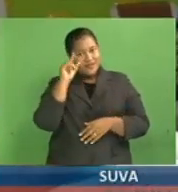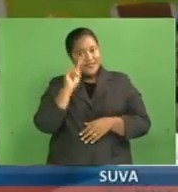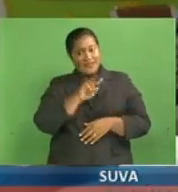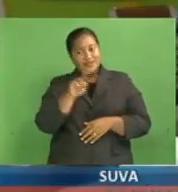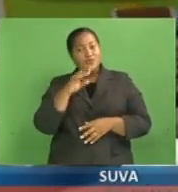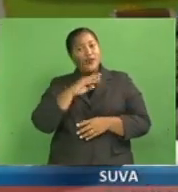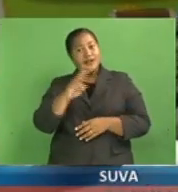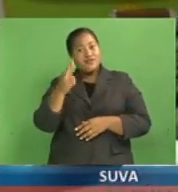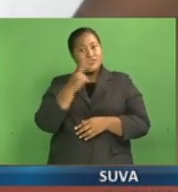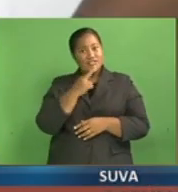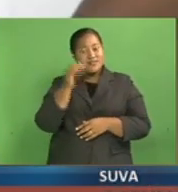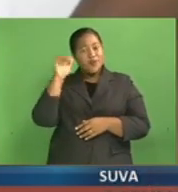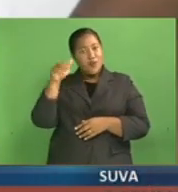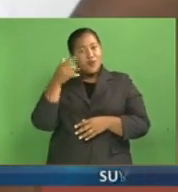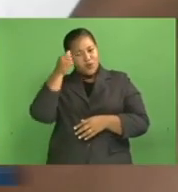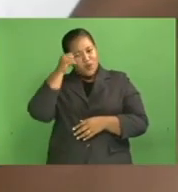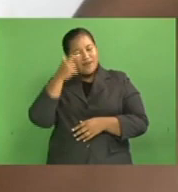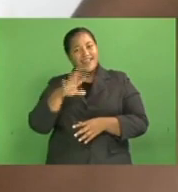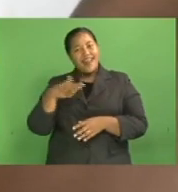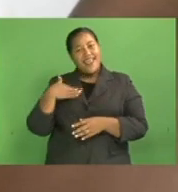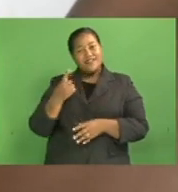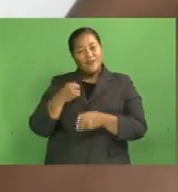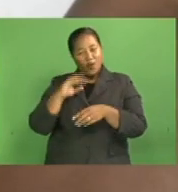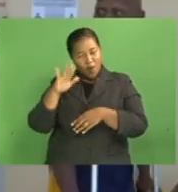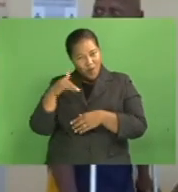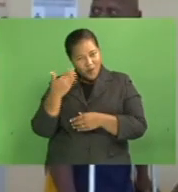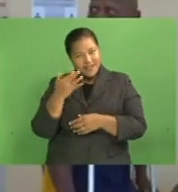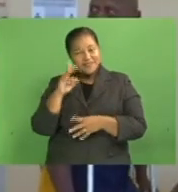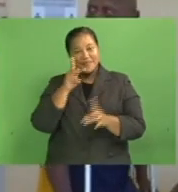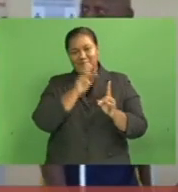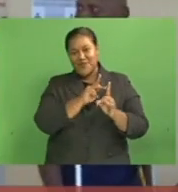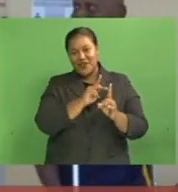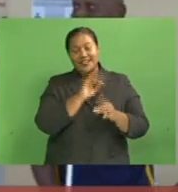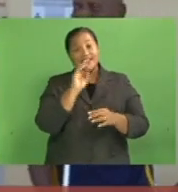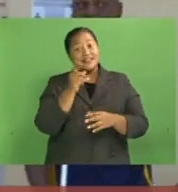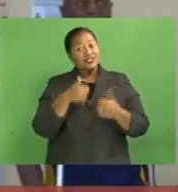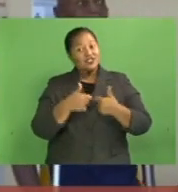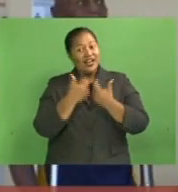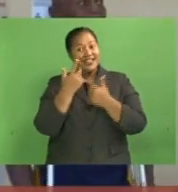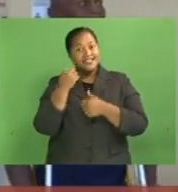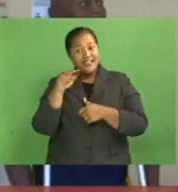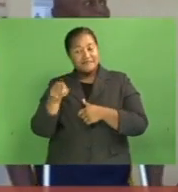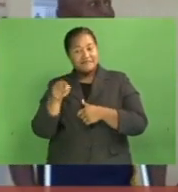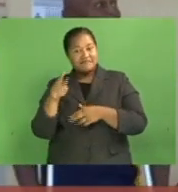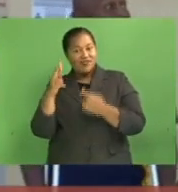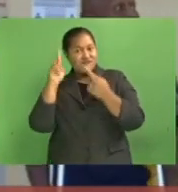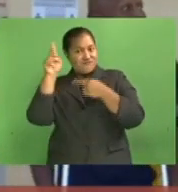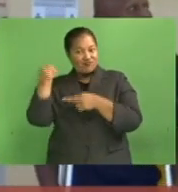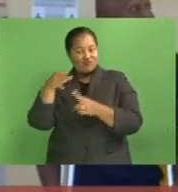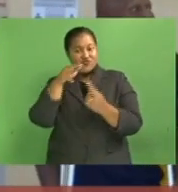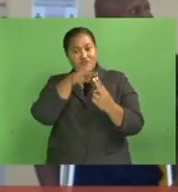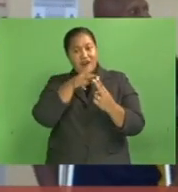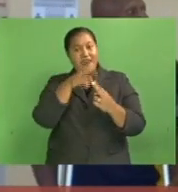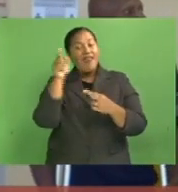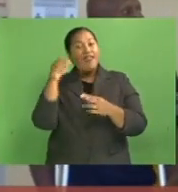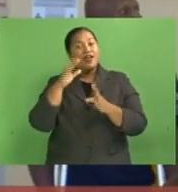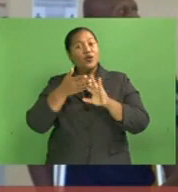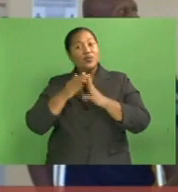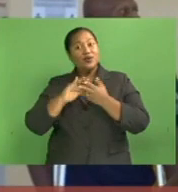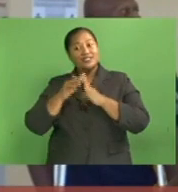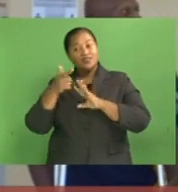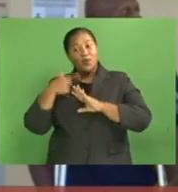return home knowing that health should always be a priority. The challenges I face in the rural community actually about health things is